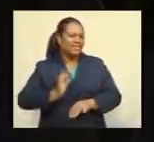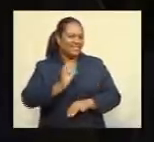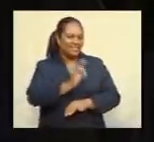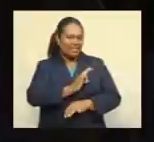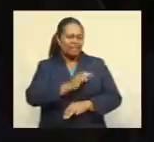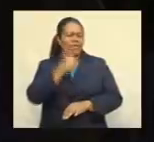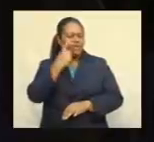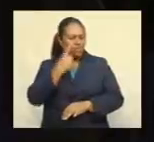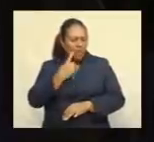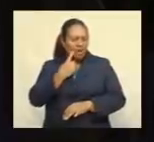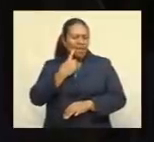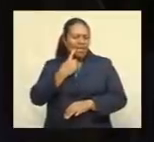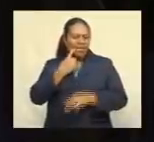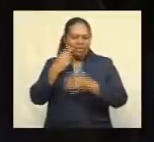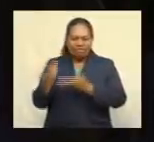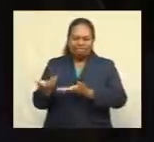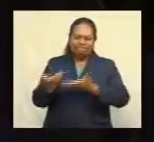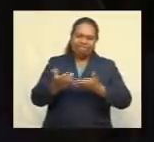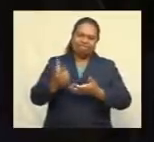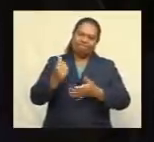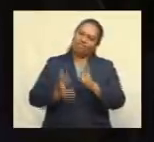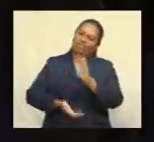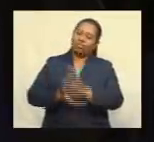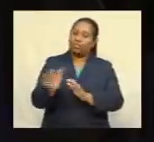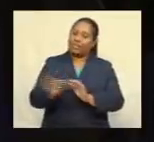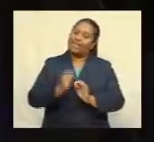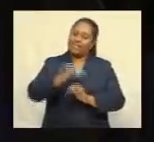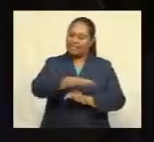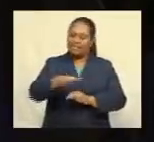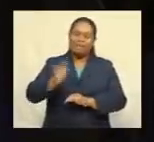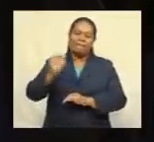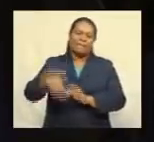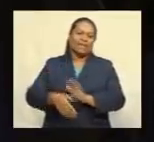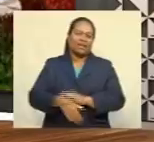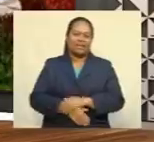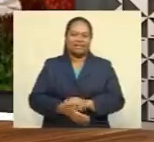try and get them back home safely, Jamie.